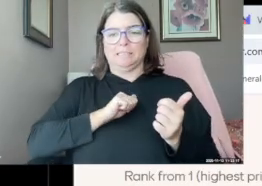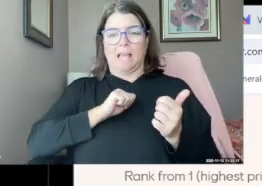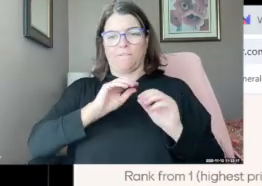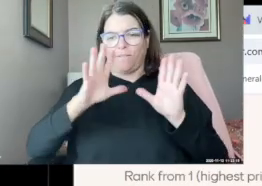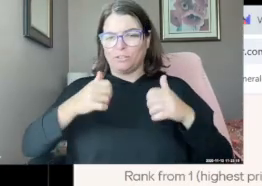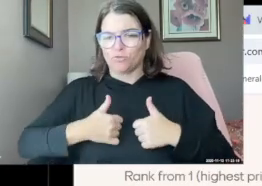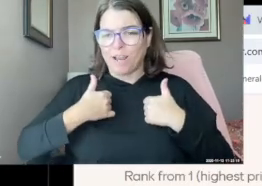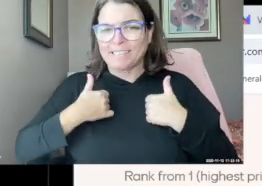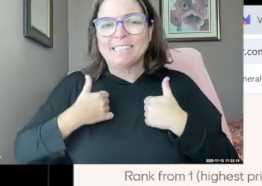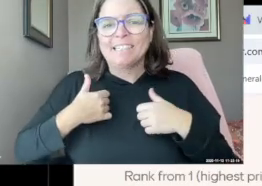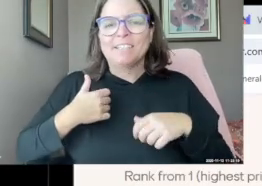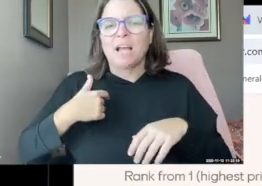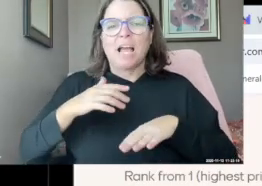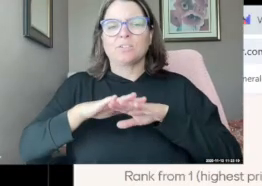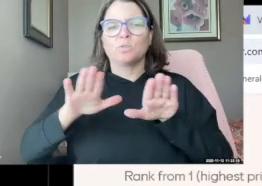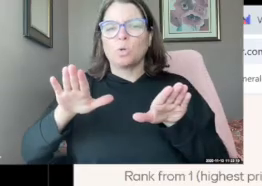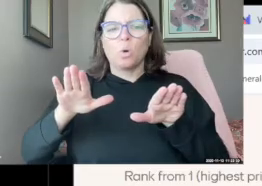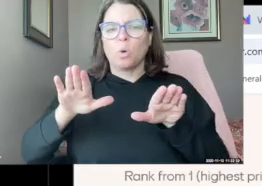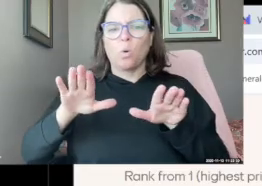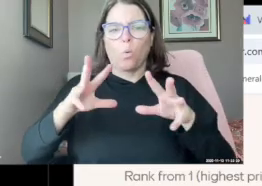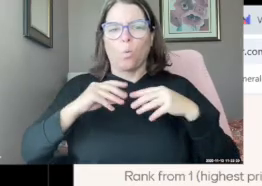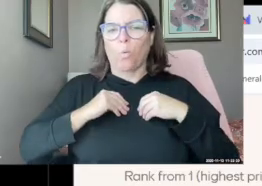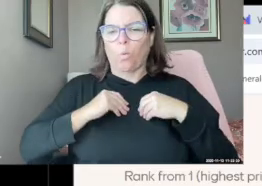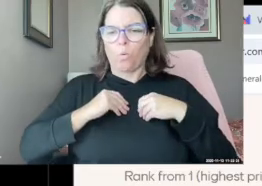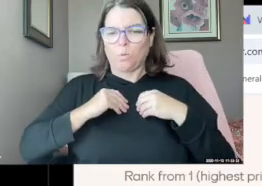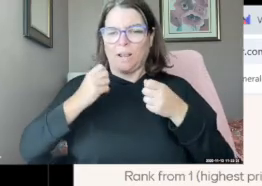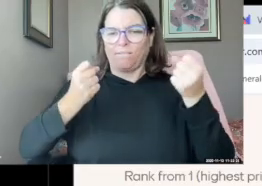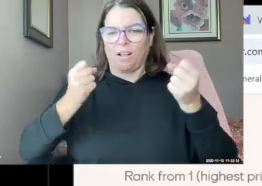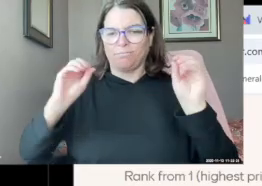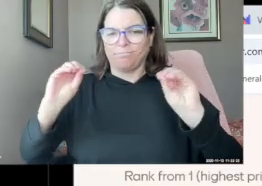I do on the ground outreach and am myself a